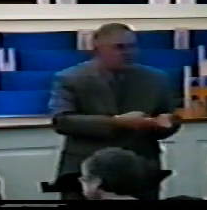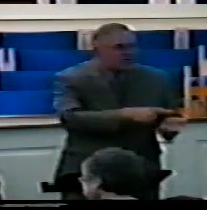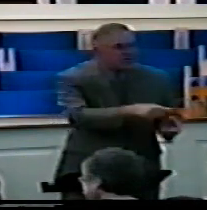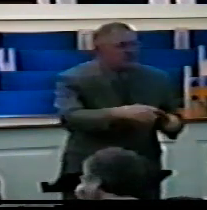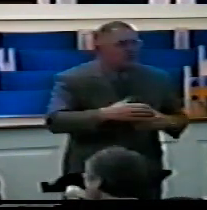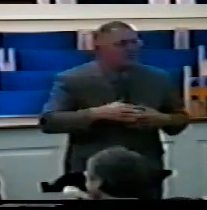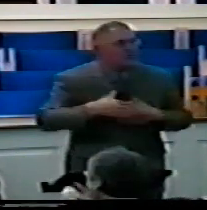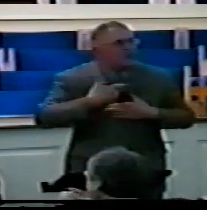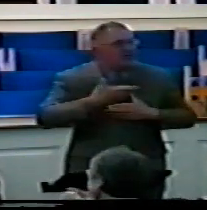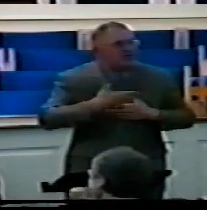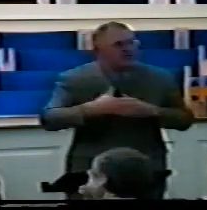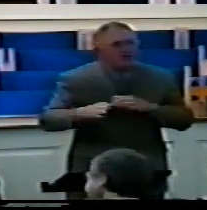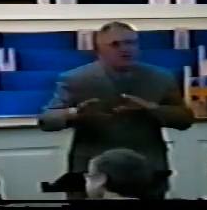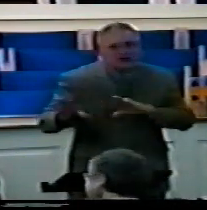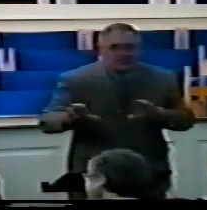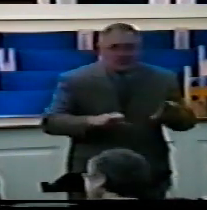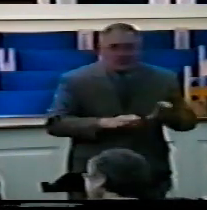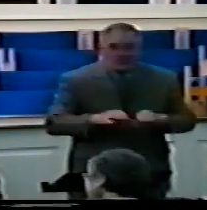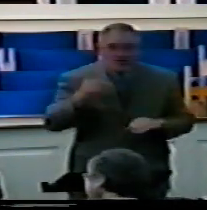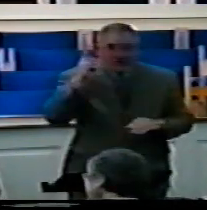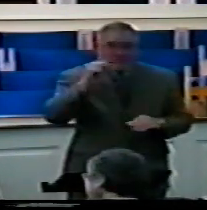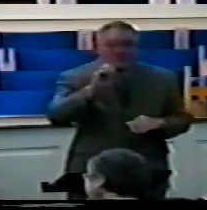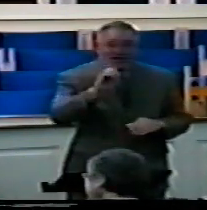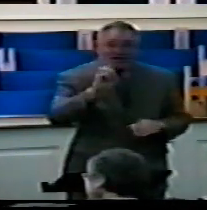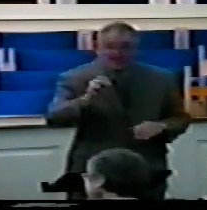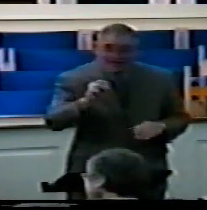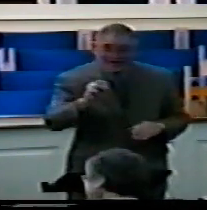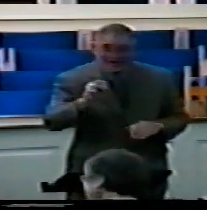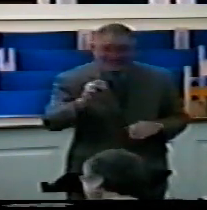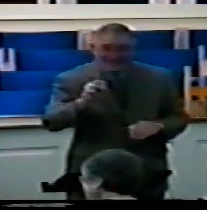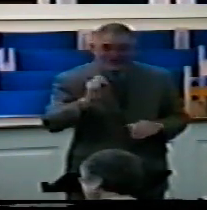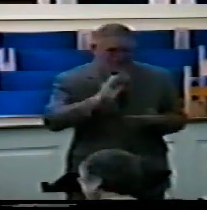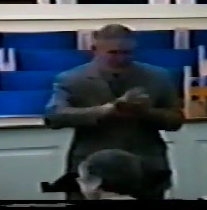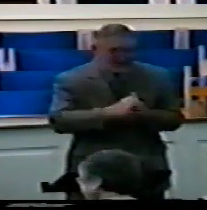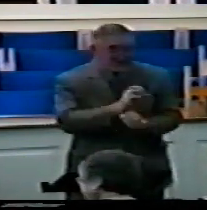willing to pay for Oliver Springs, Tennessee?